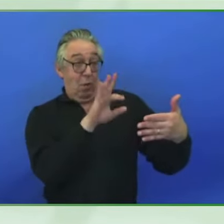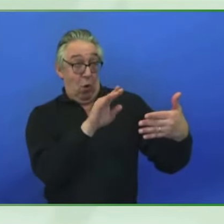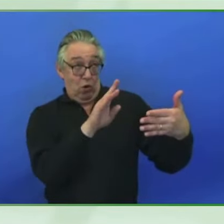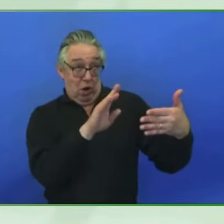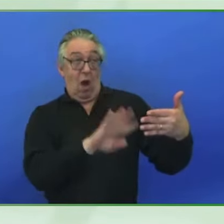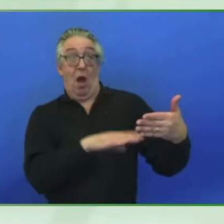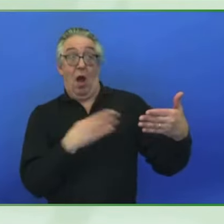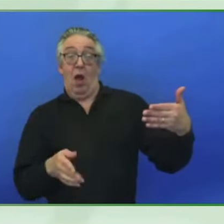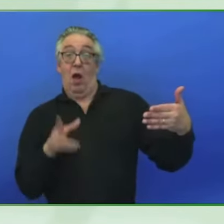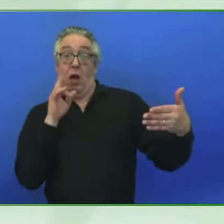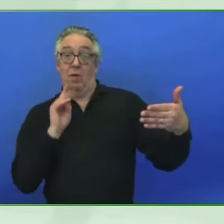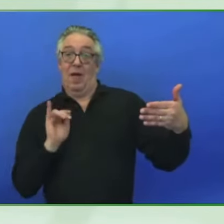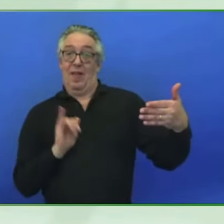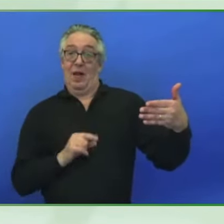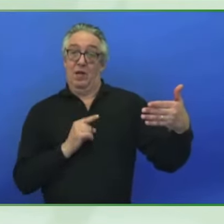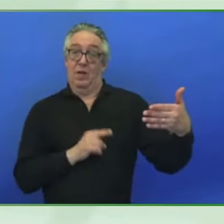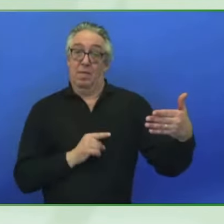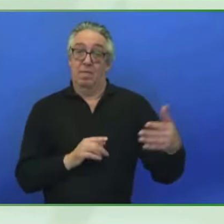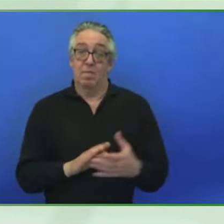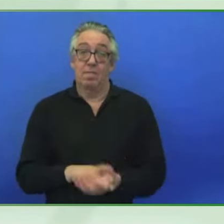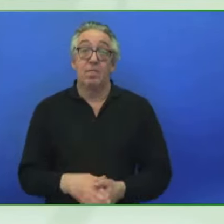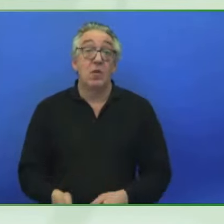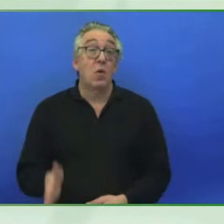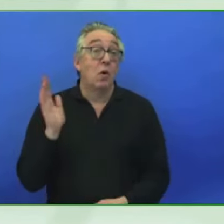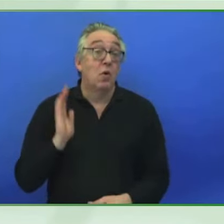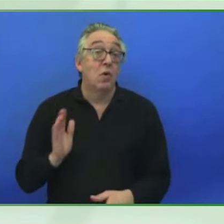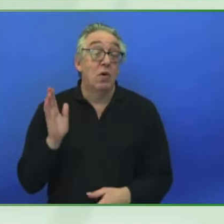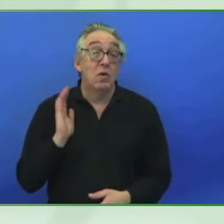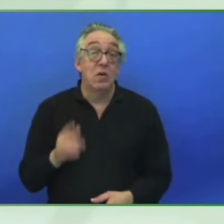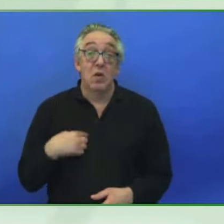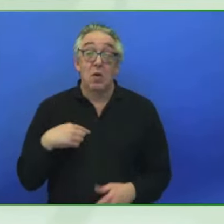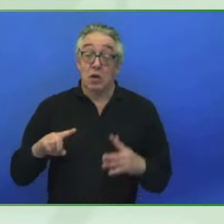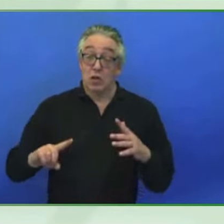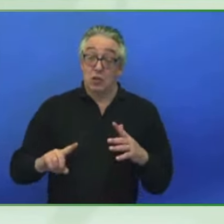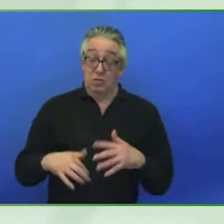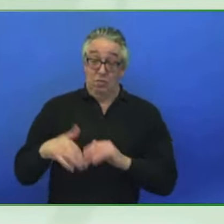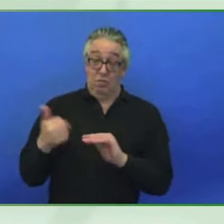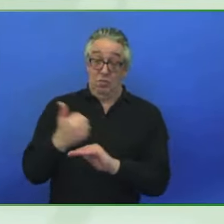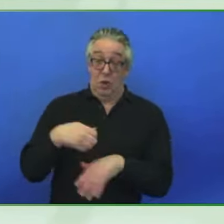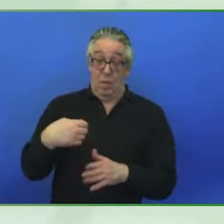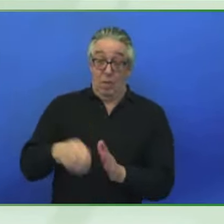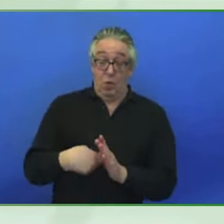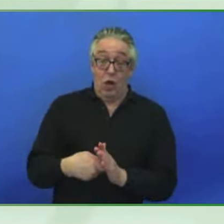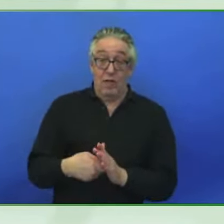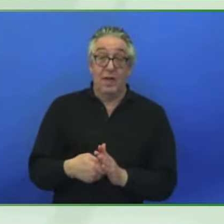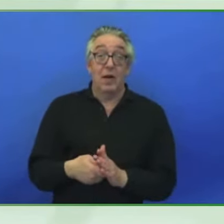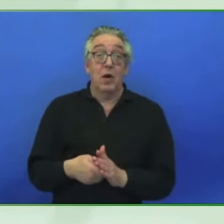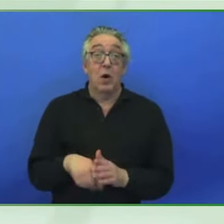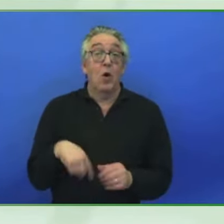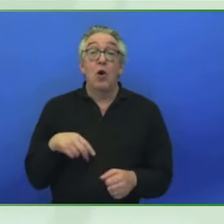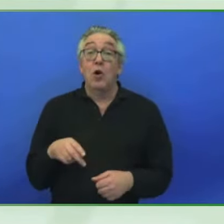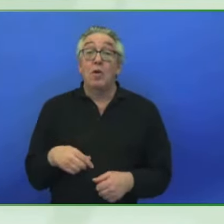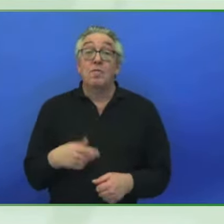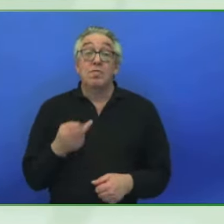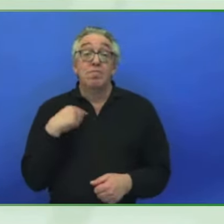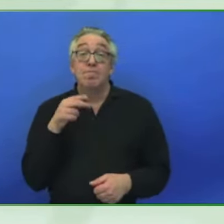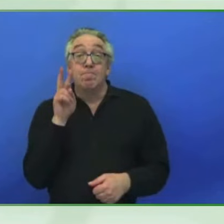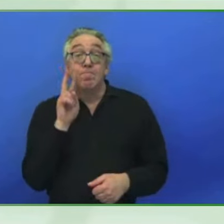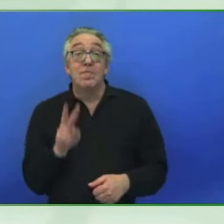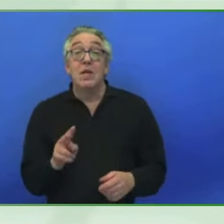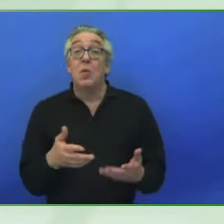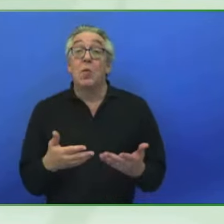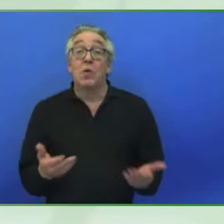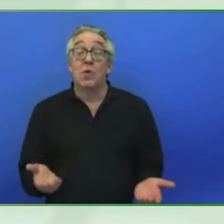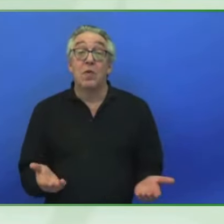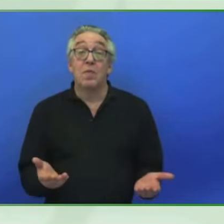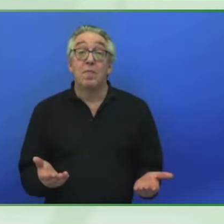for Accessibility program, we started to see a lot of the projects that came to us first were about the tool.